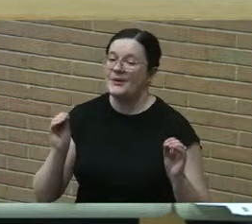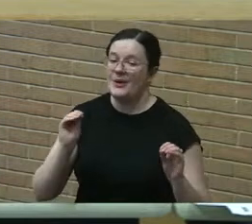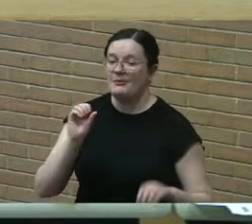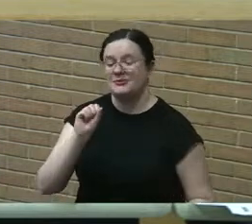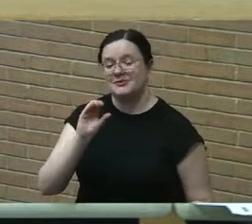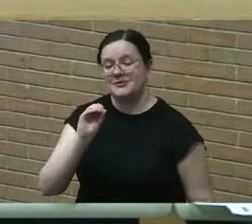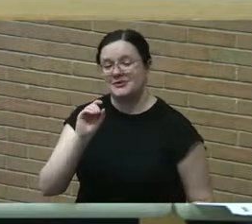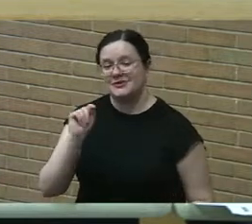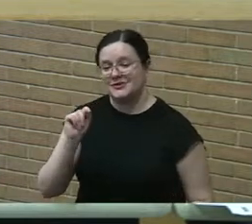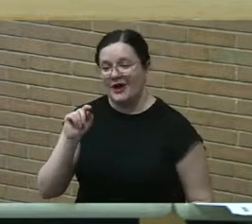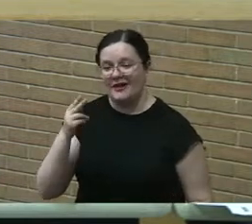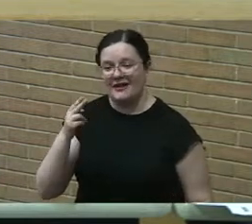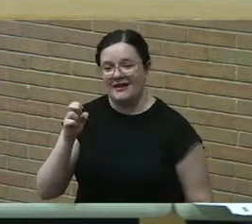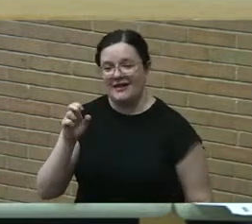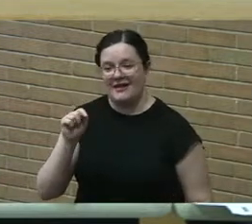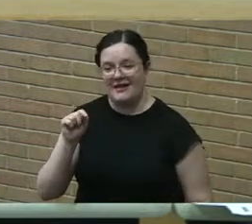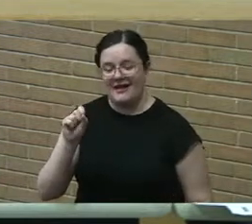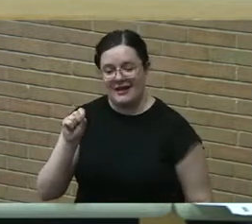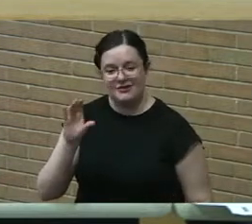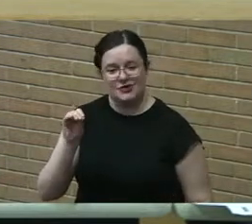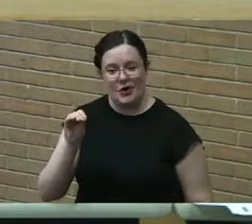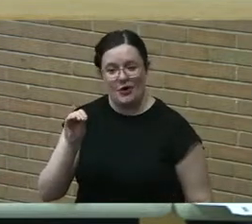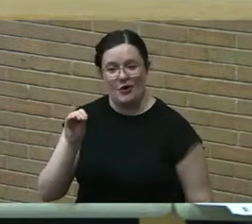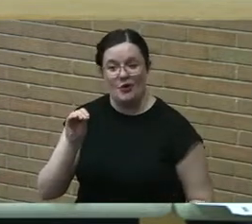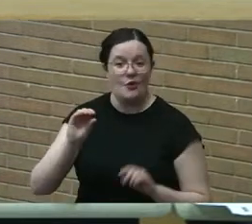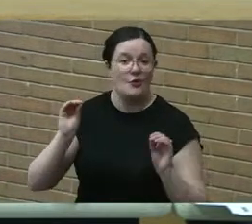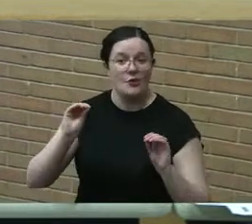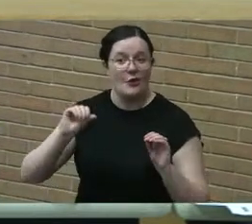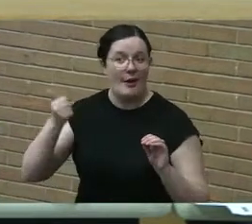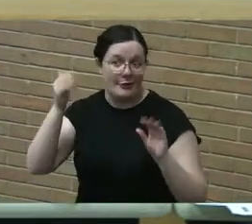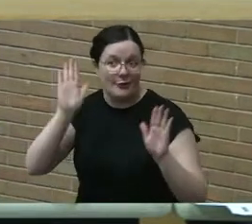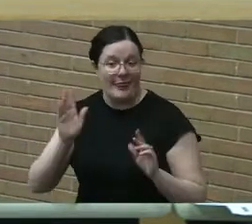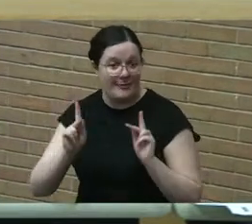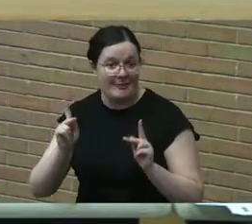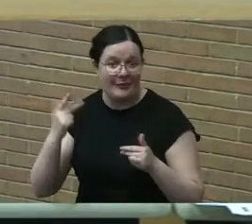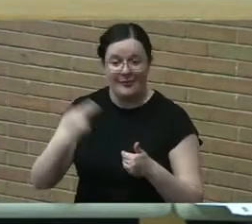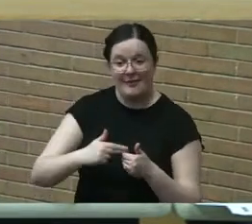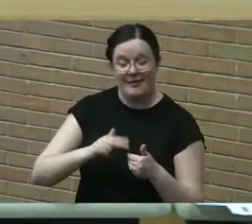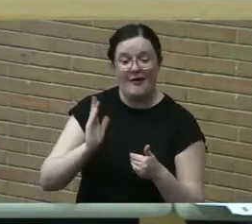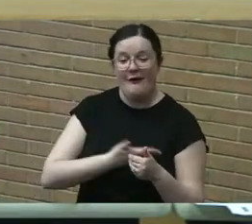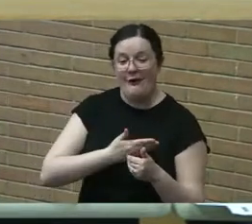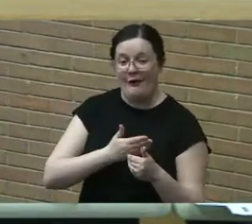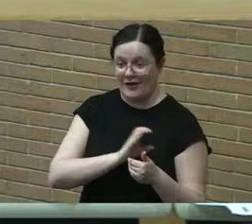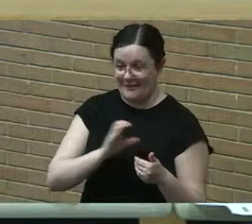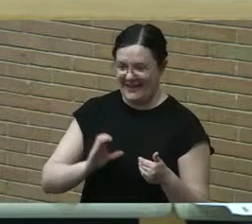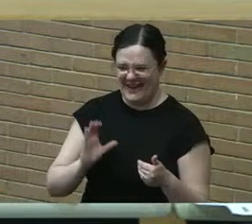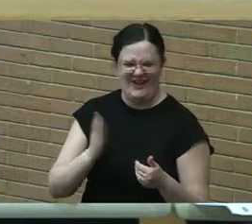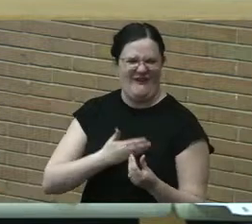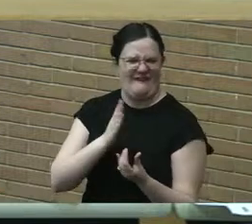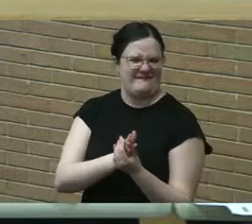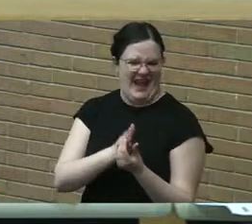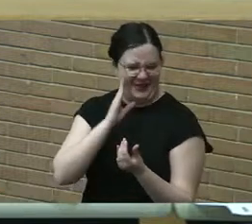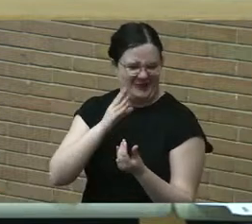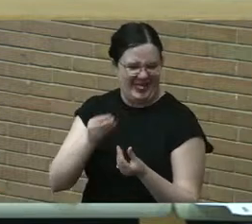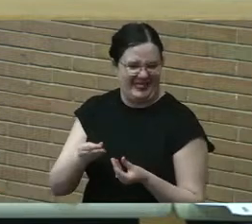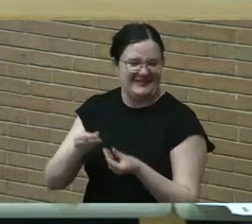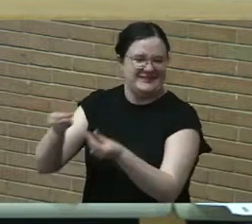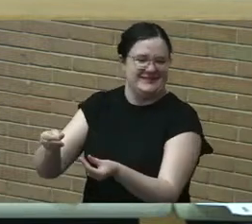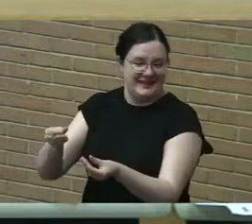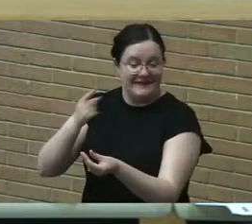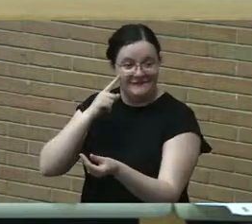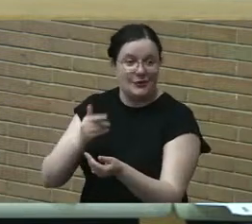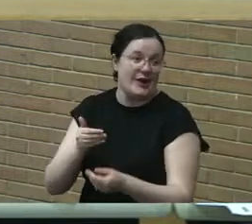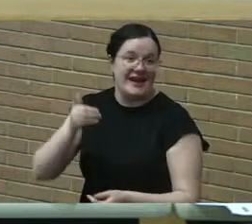other weather people on our committee. We will be passing our files on to the next